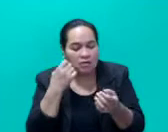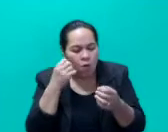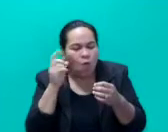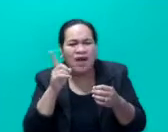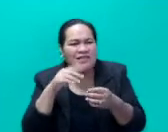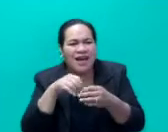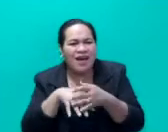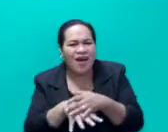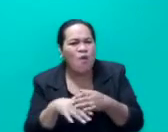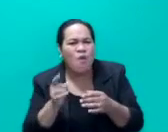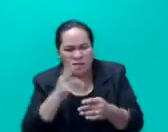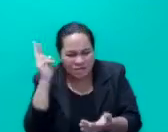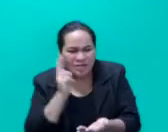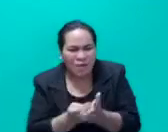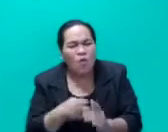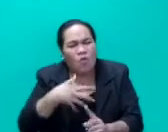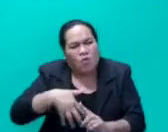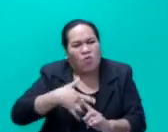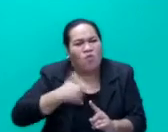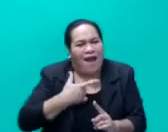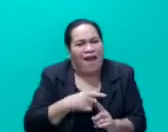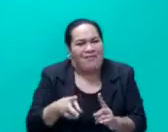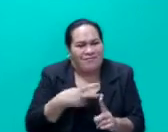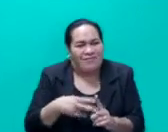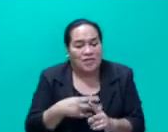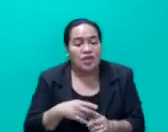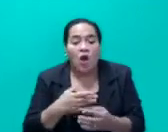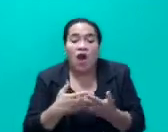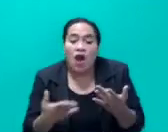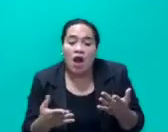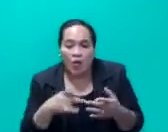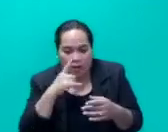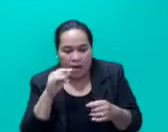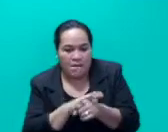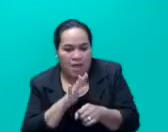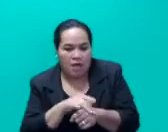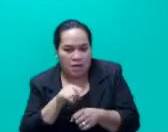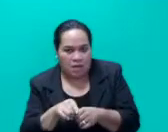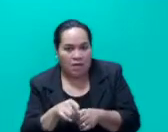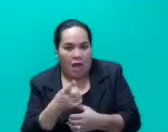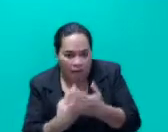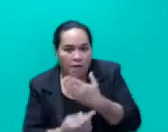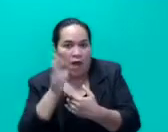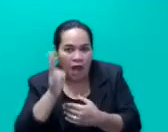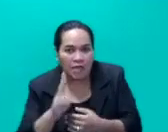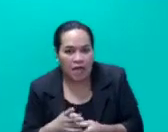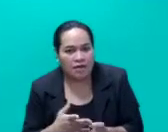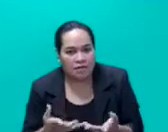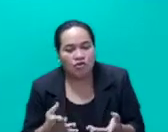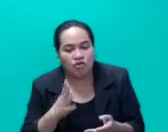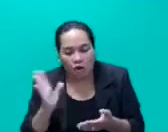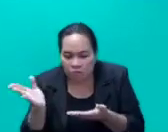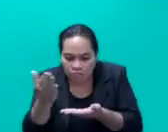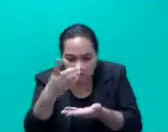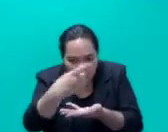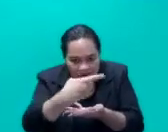all women and girls in Fiji, and what additional contributing factors makes the violence more likely to happen again. This plan will also have a